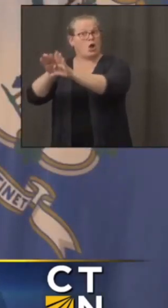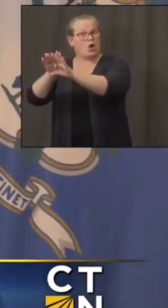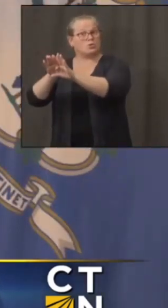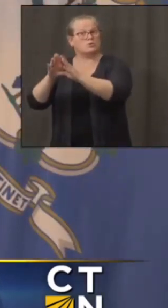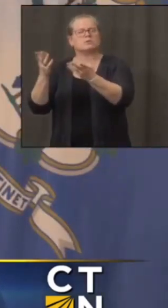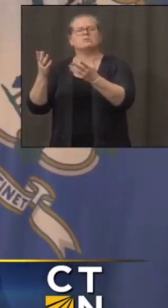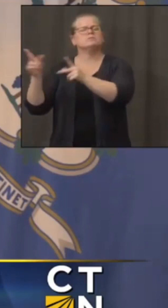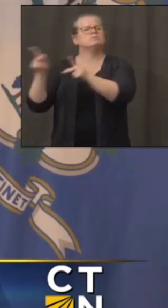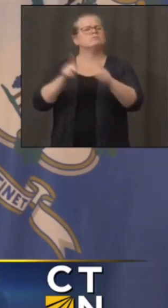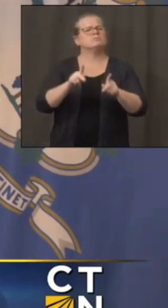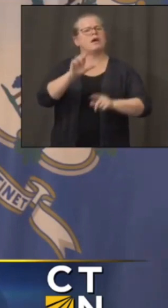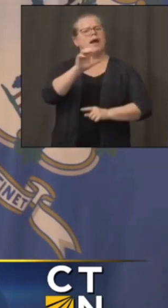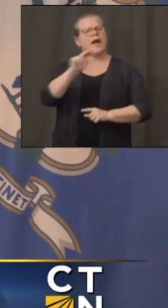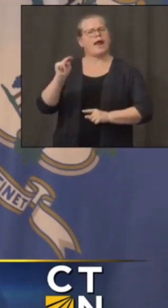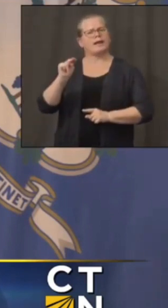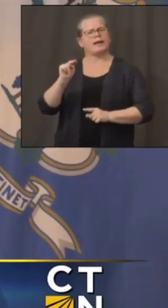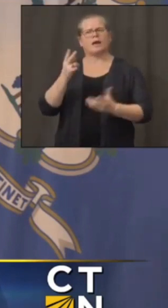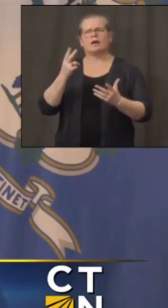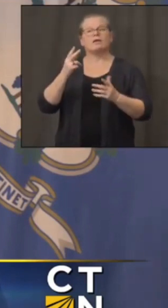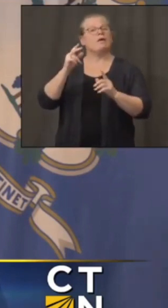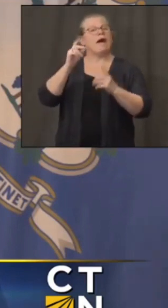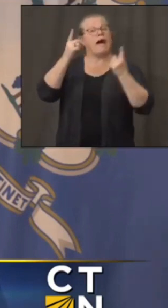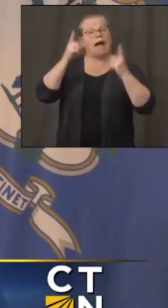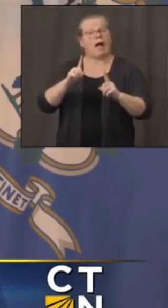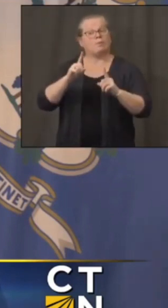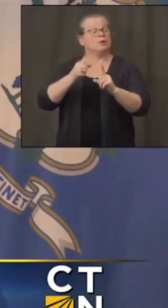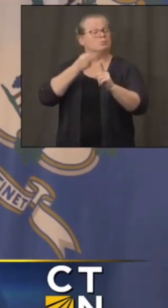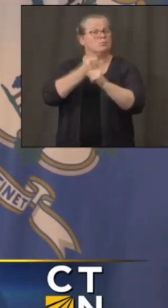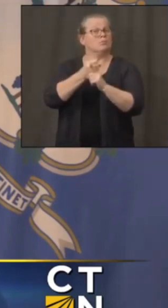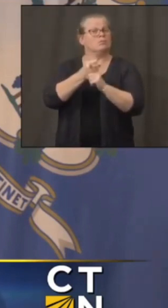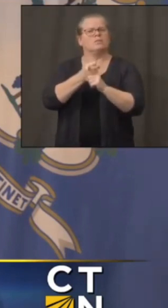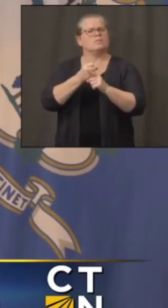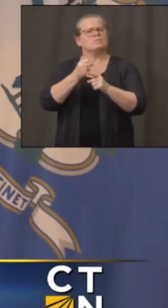Christine, I think we're finding here in Connecticut that we